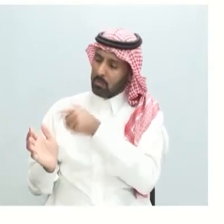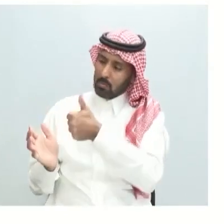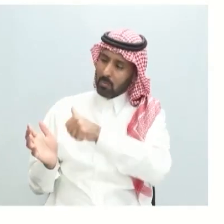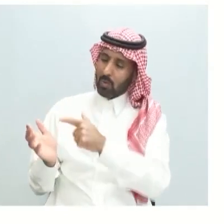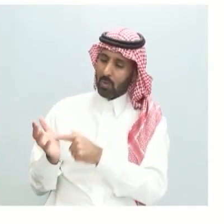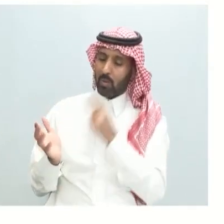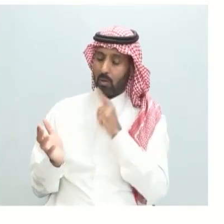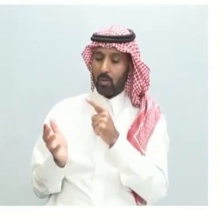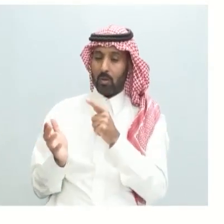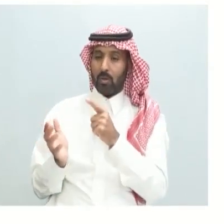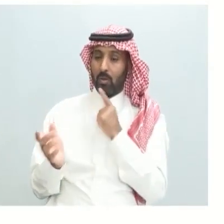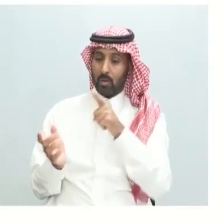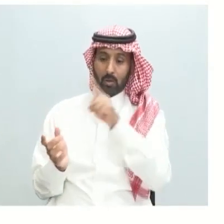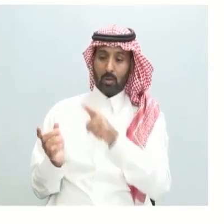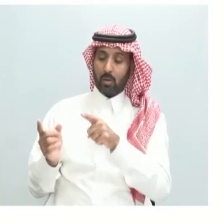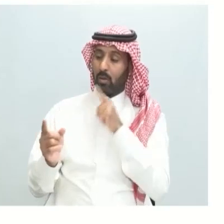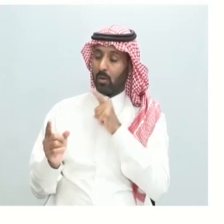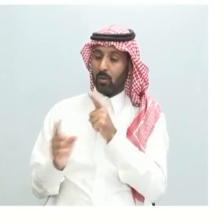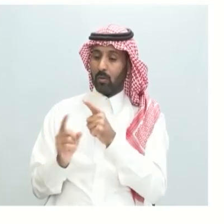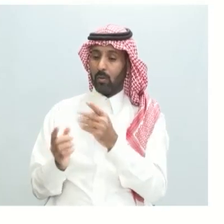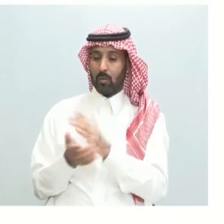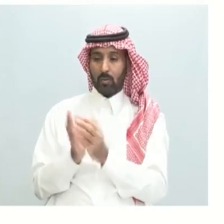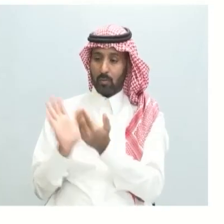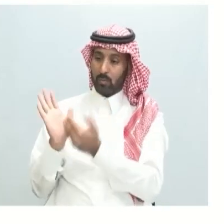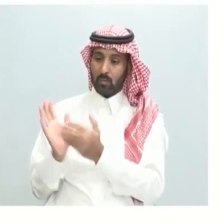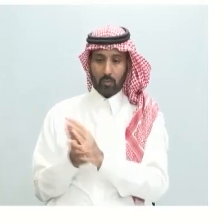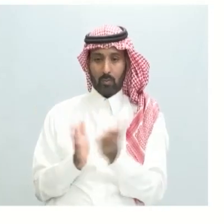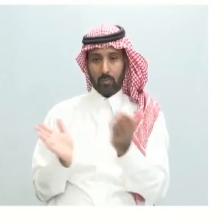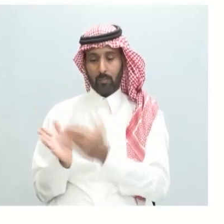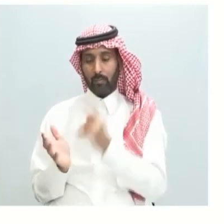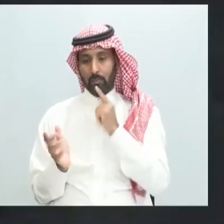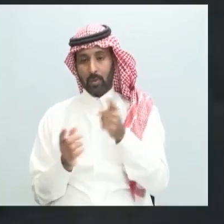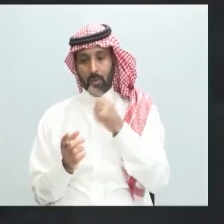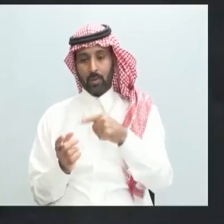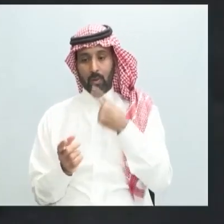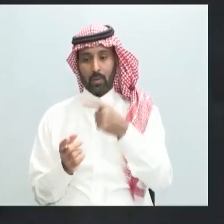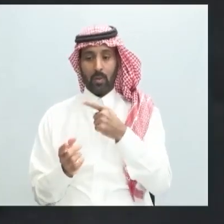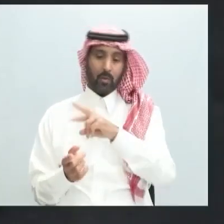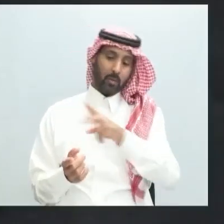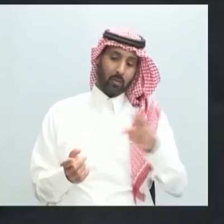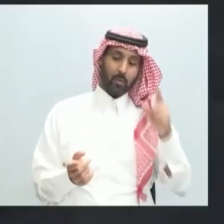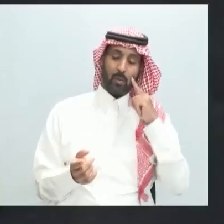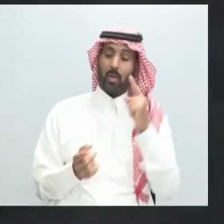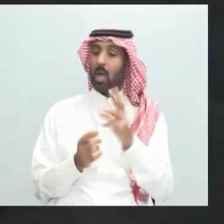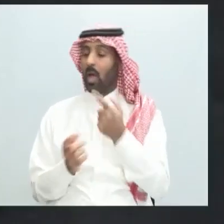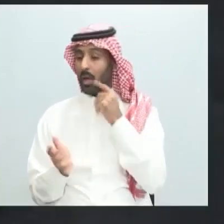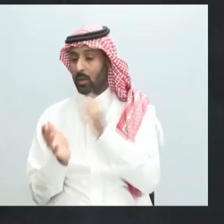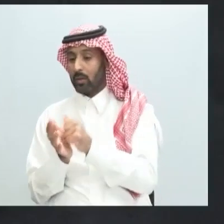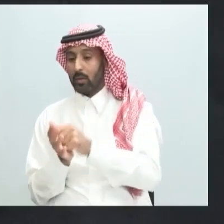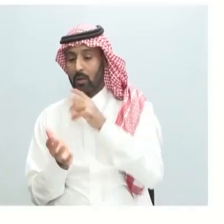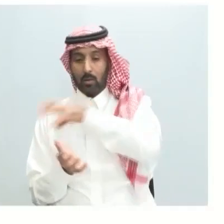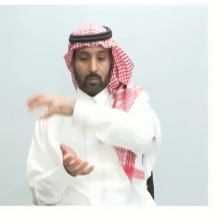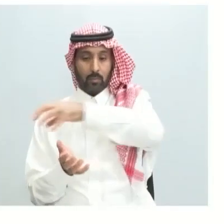and or ask questions after the presentation. So we'll be talking about different types of houses from